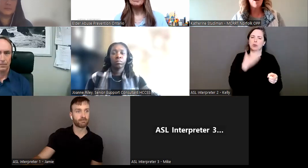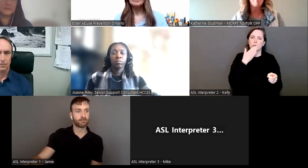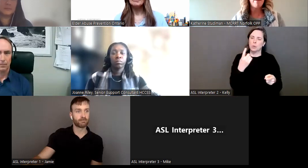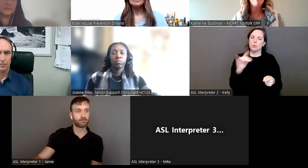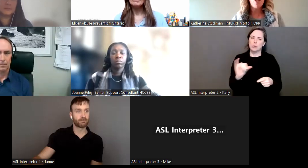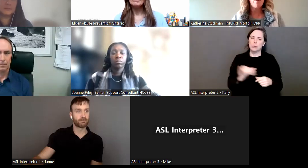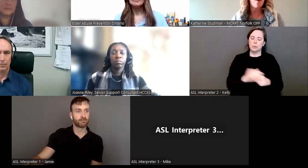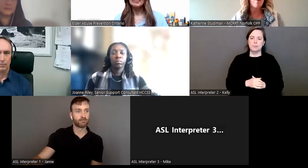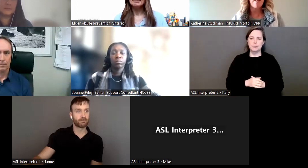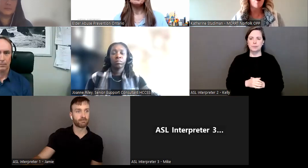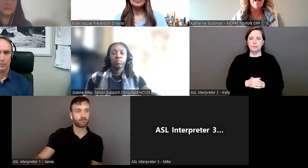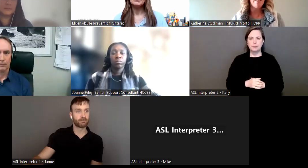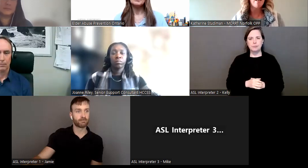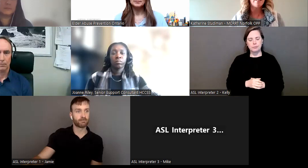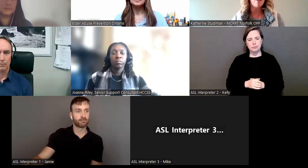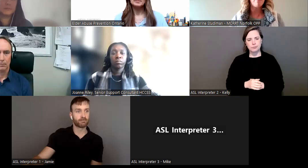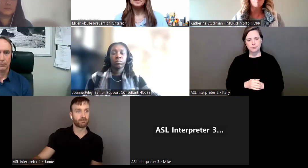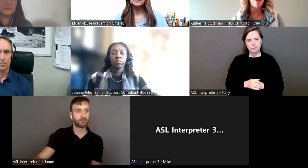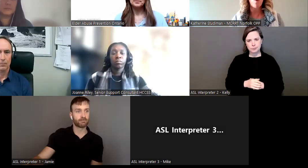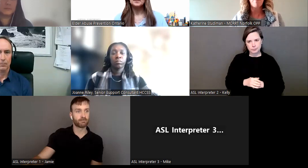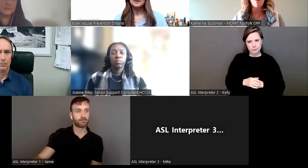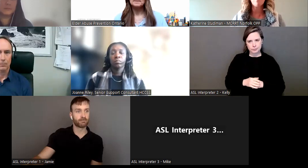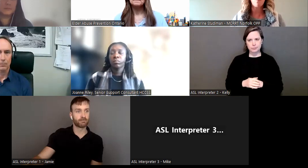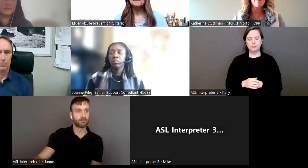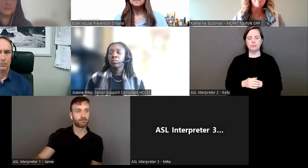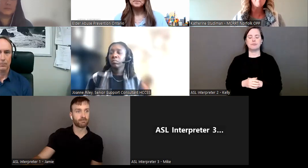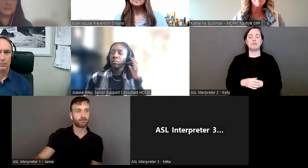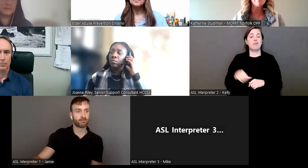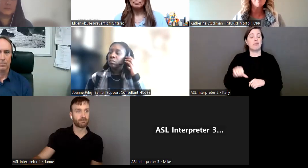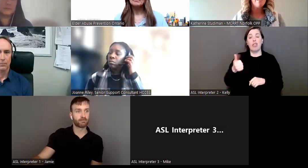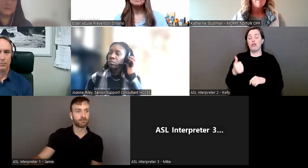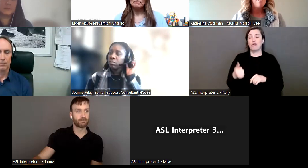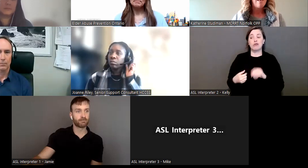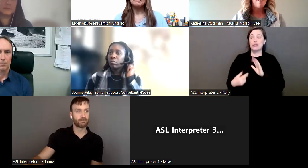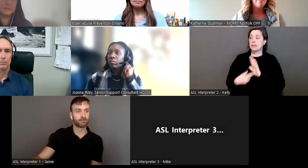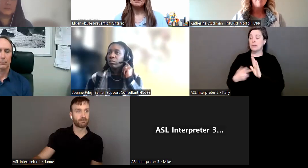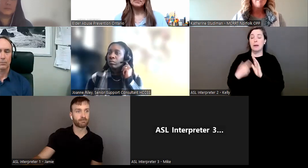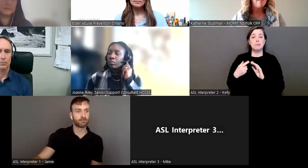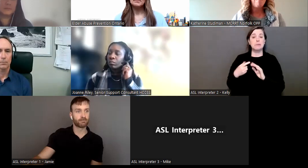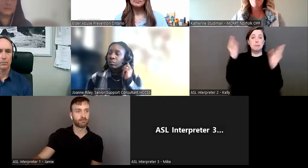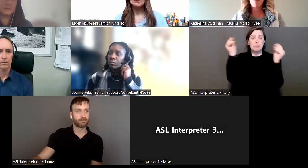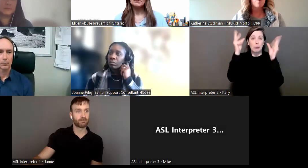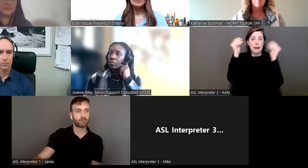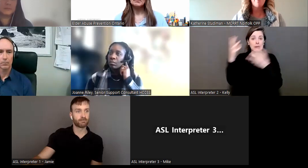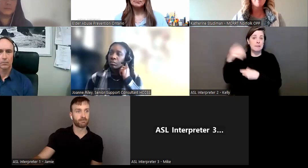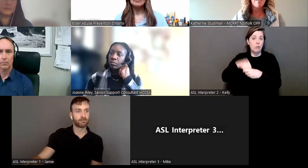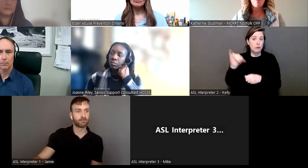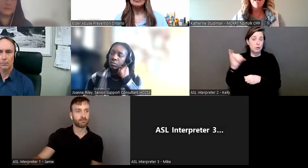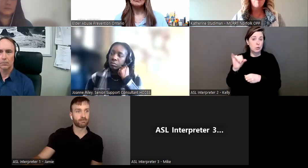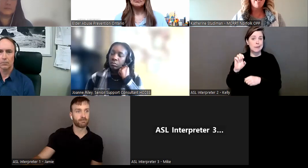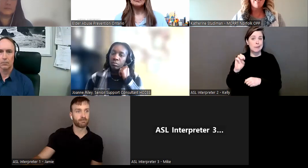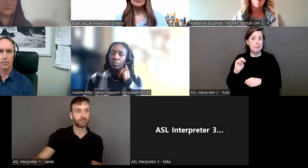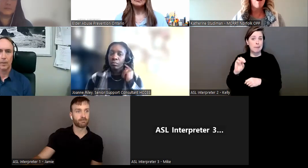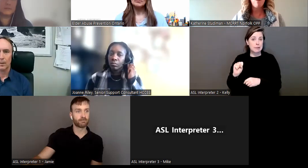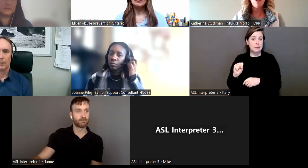and our paramed too, they're really great. Sometimes we show up at calls with EMS, and right away they'll say,